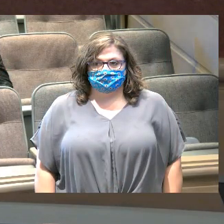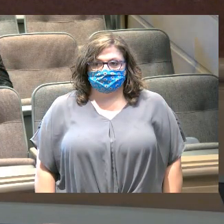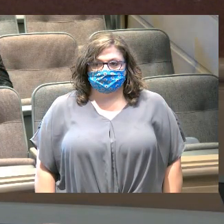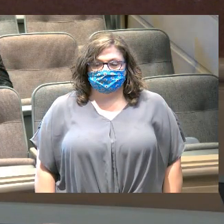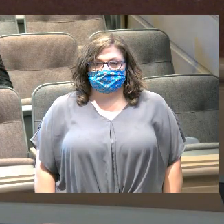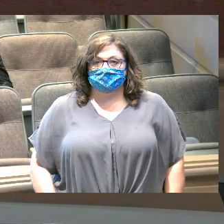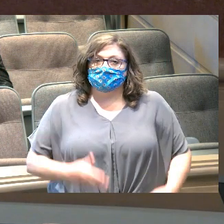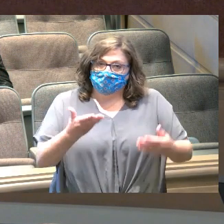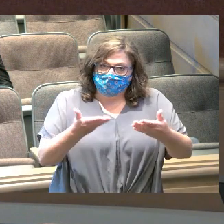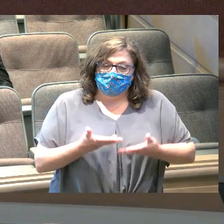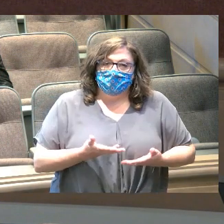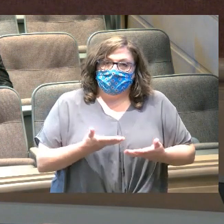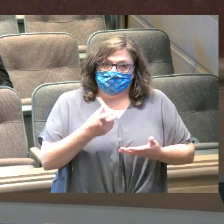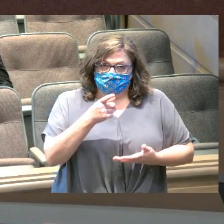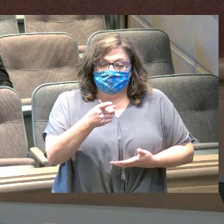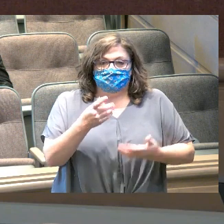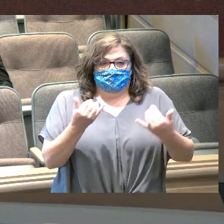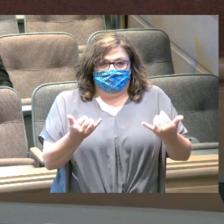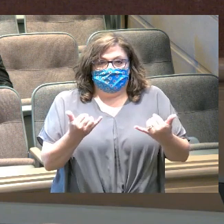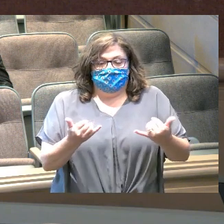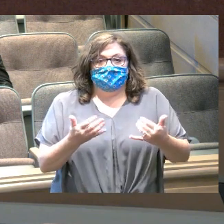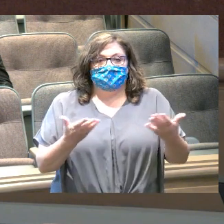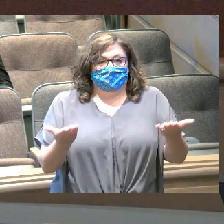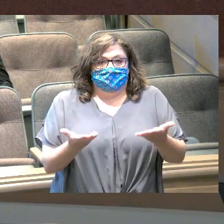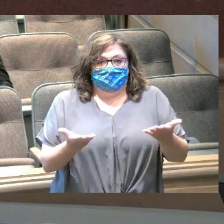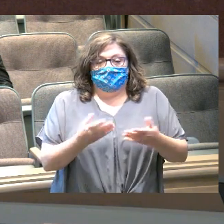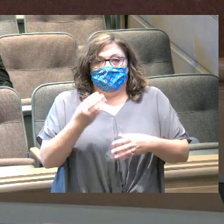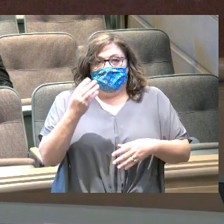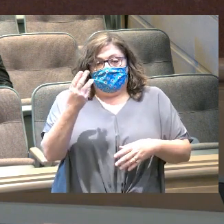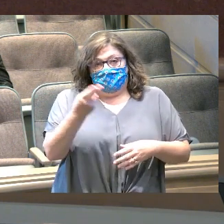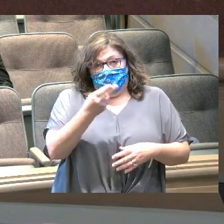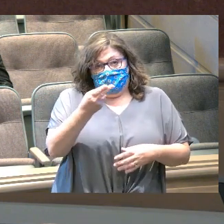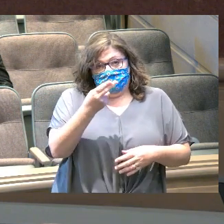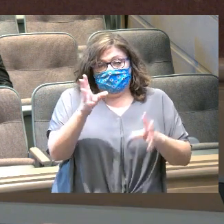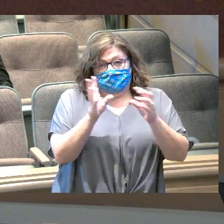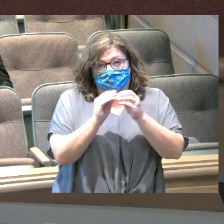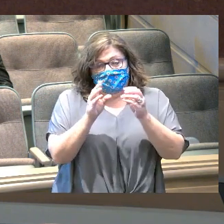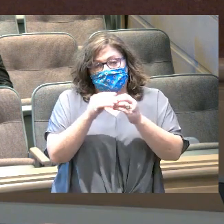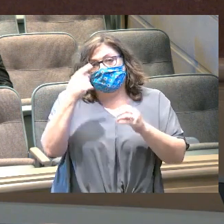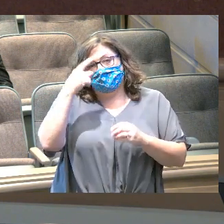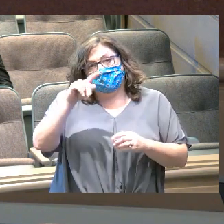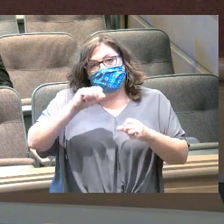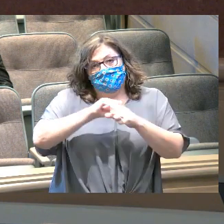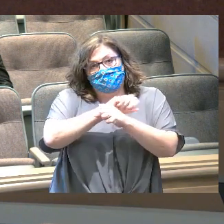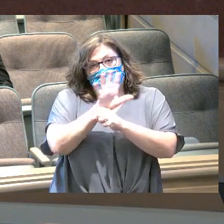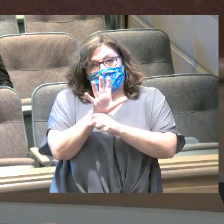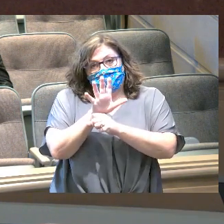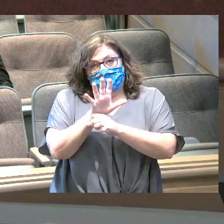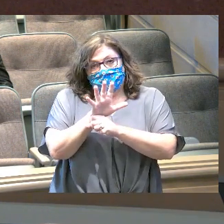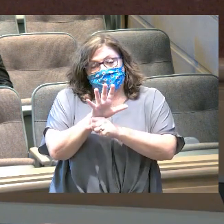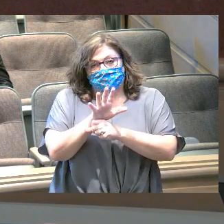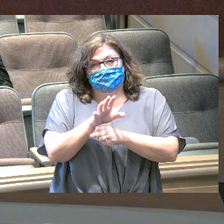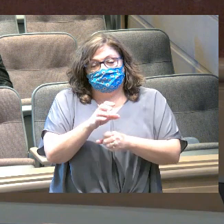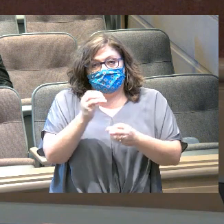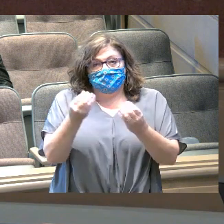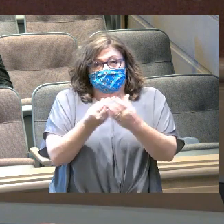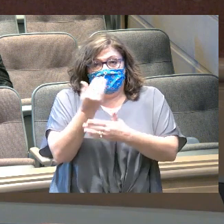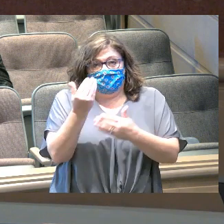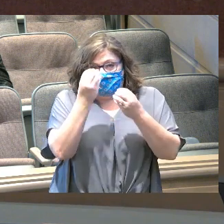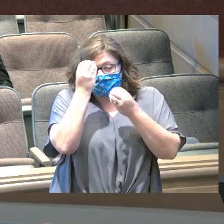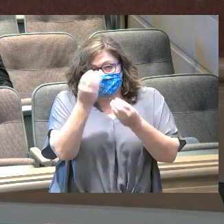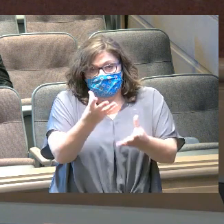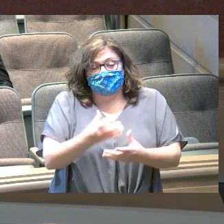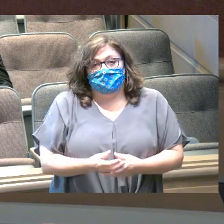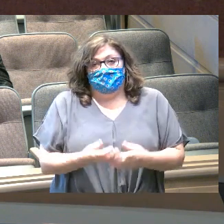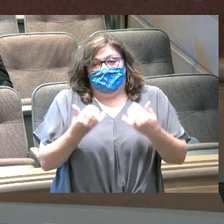I want to welcome you to our Thursday press briefing with updates on COVID-19. As of this morning, we have lost